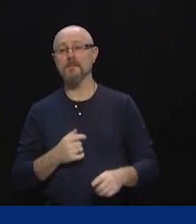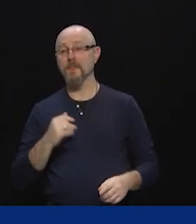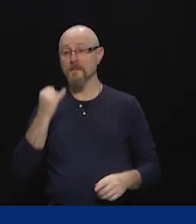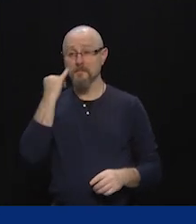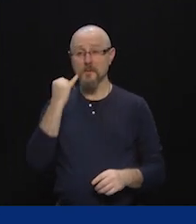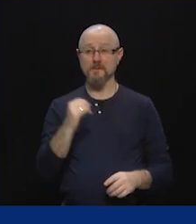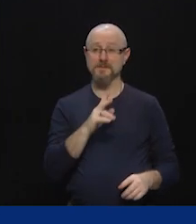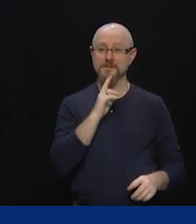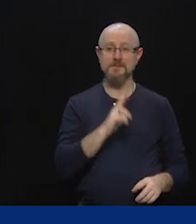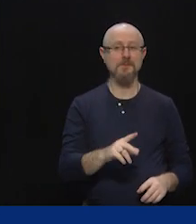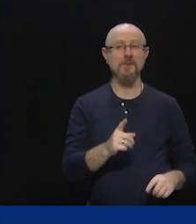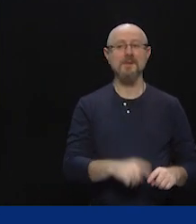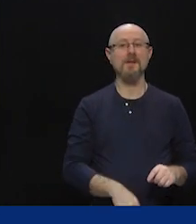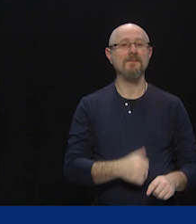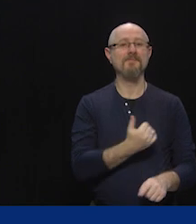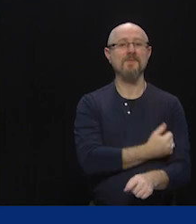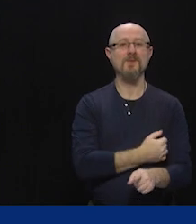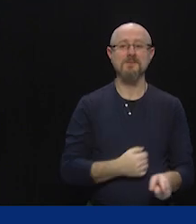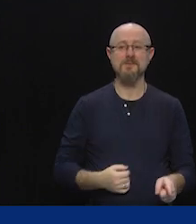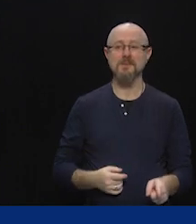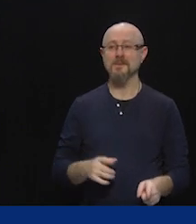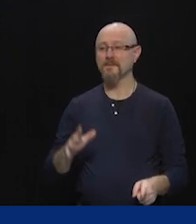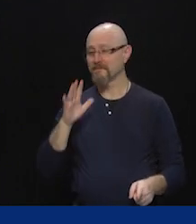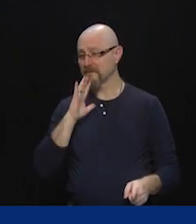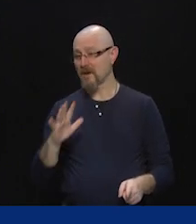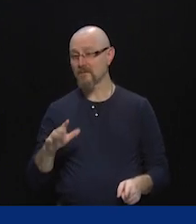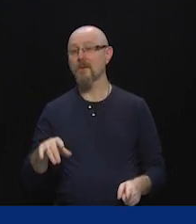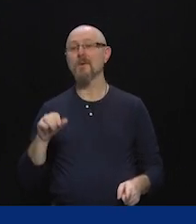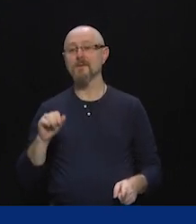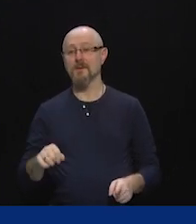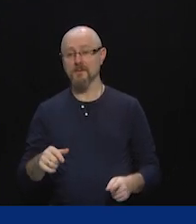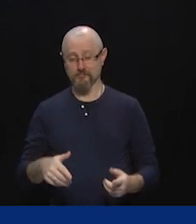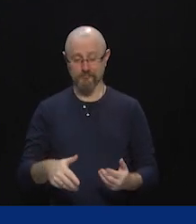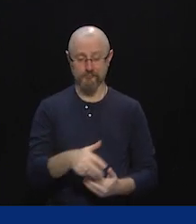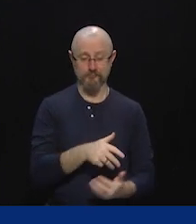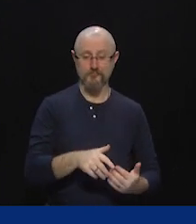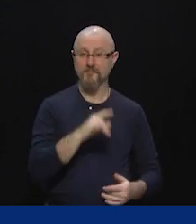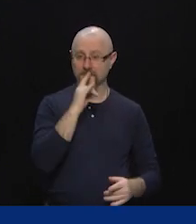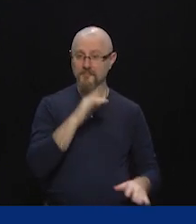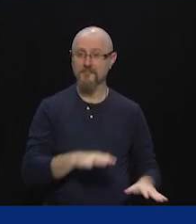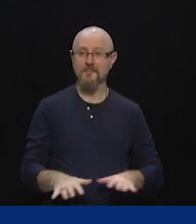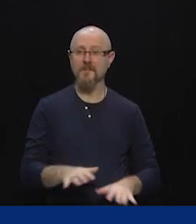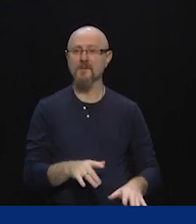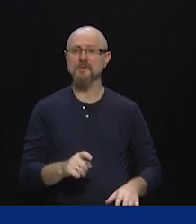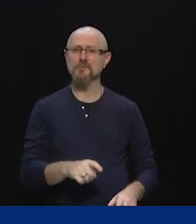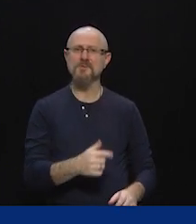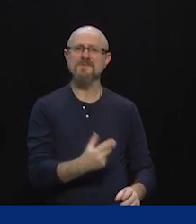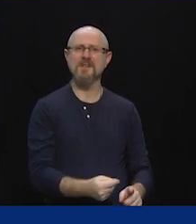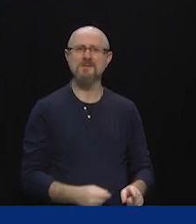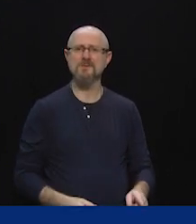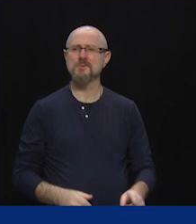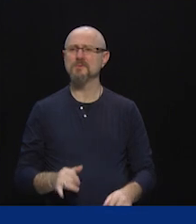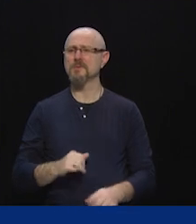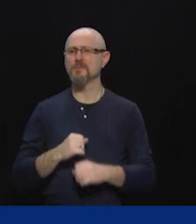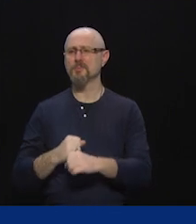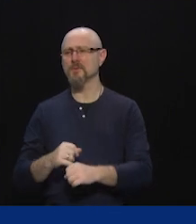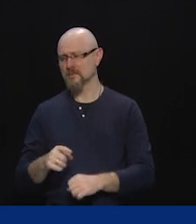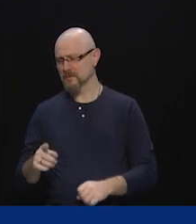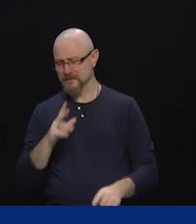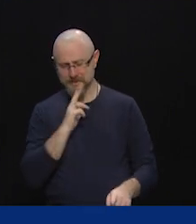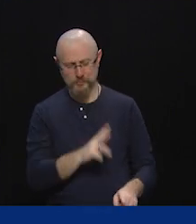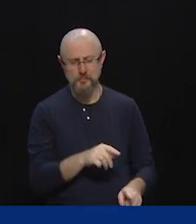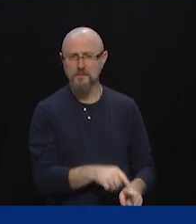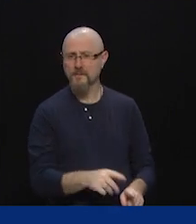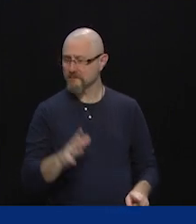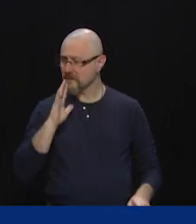cannot be vaccinated. If you have a 5-year-old who's interacting with your 3-year-old, that 5-year-old should be vaccinated in order to protect the younger members of your